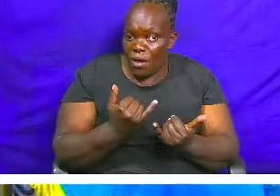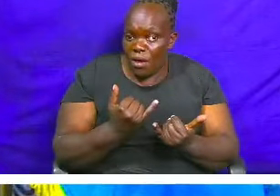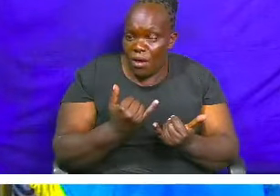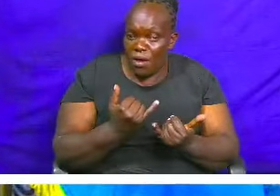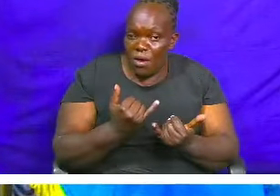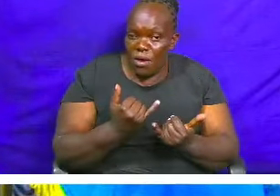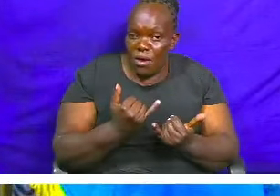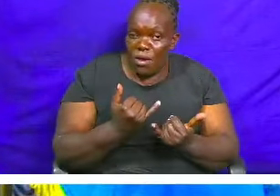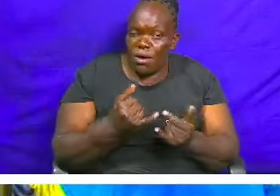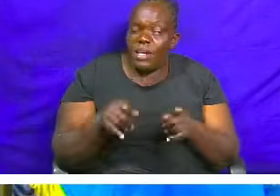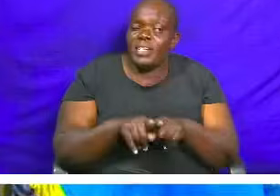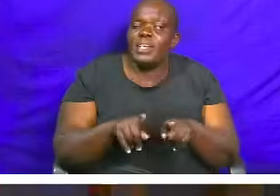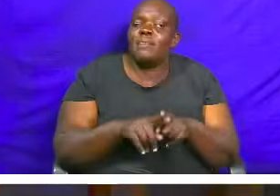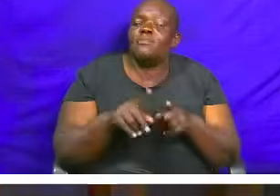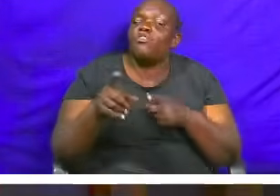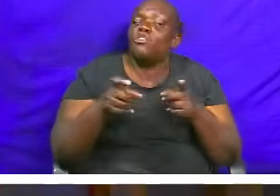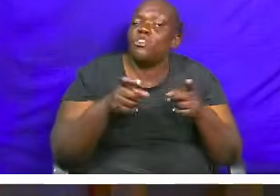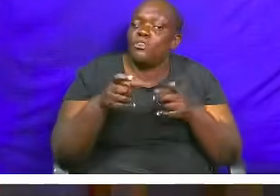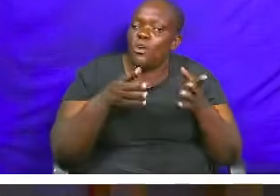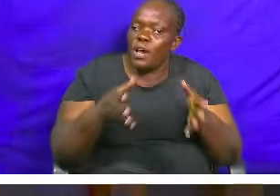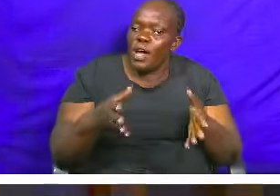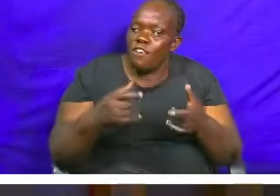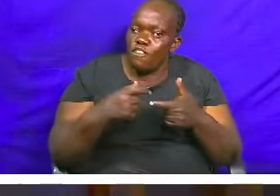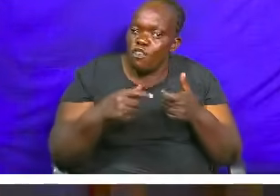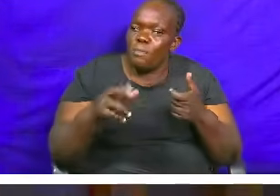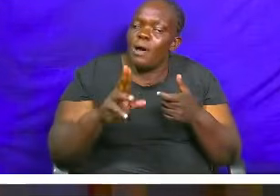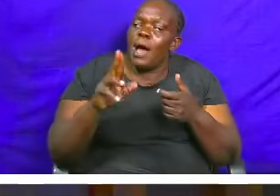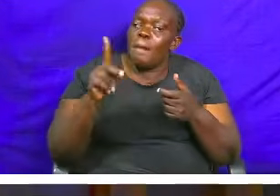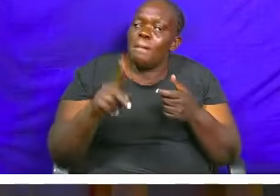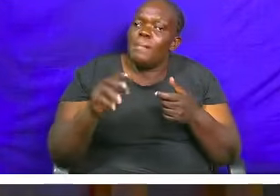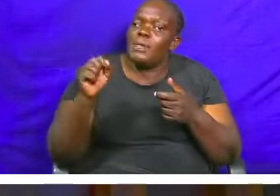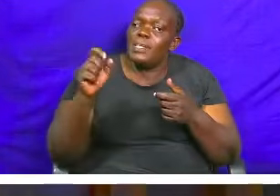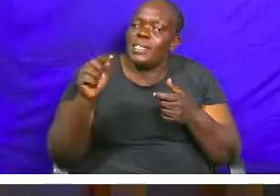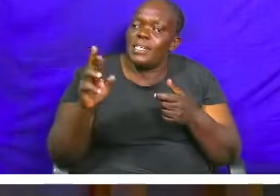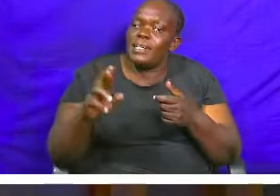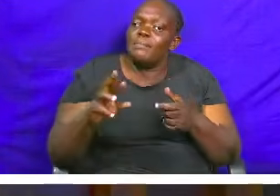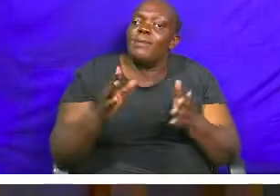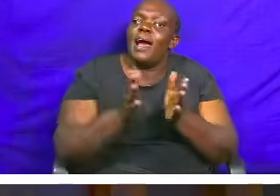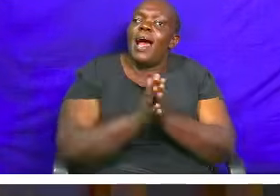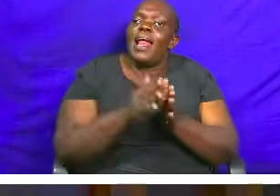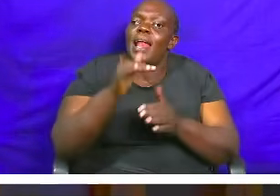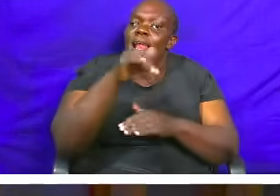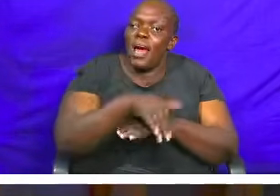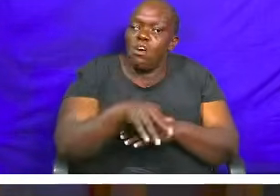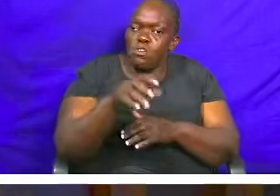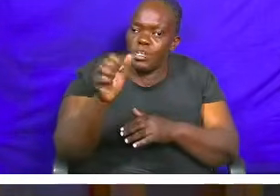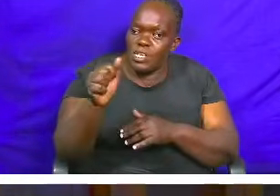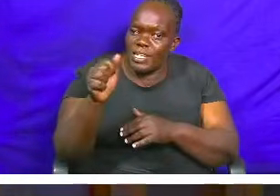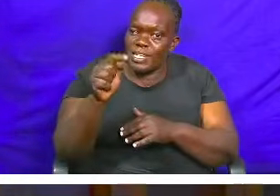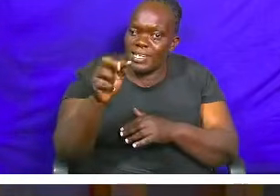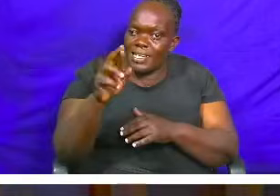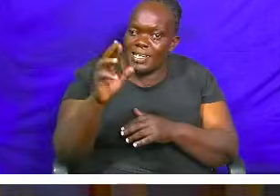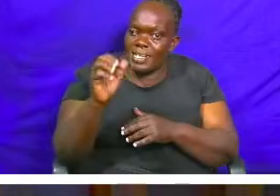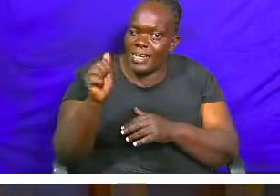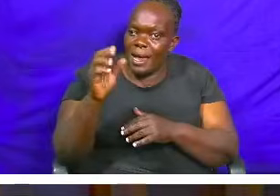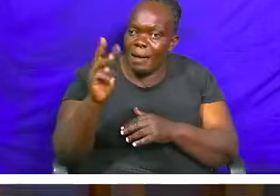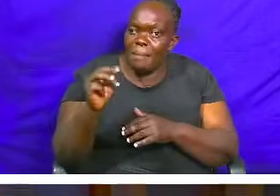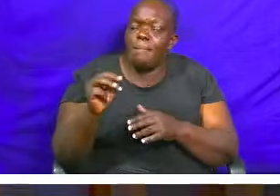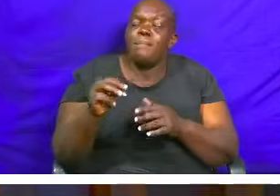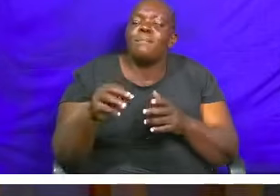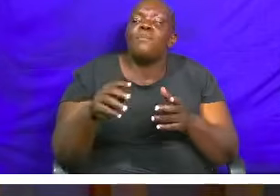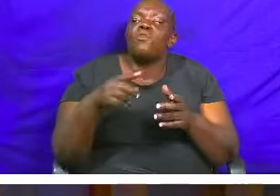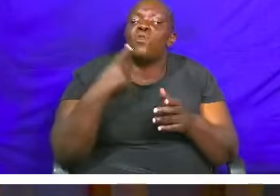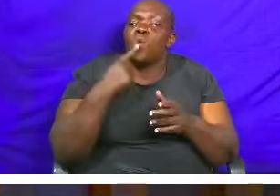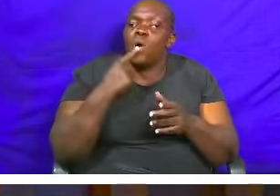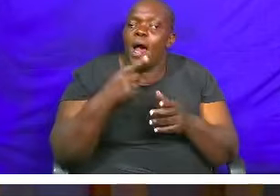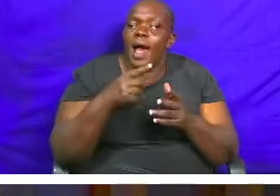we actually regulate now from upstream, midstream, and downstream. So we are the ones who are